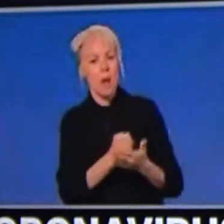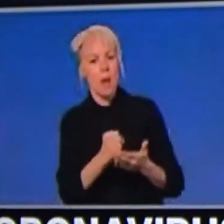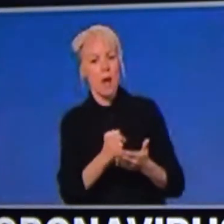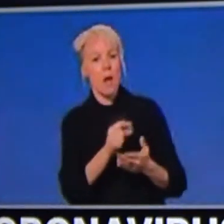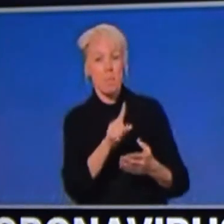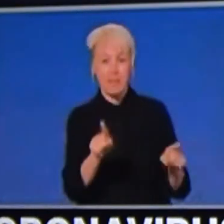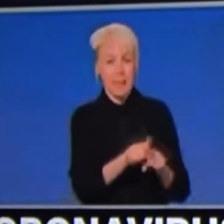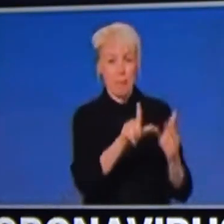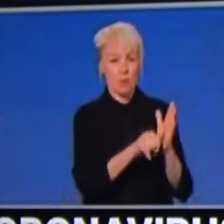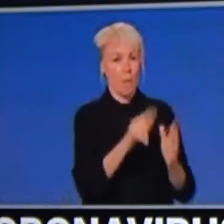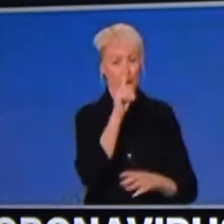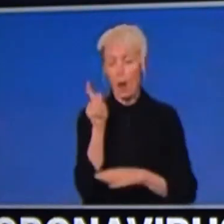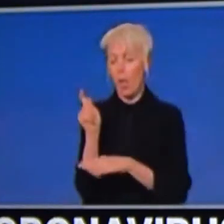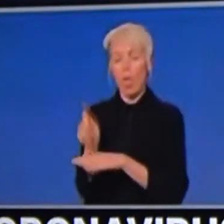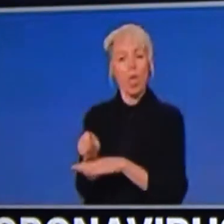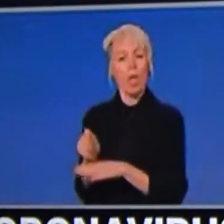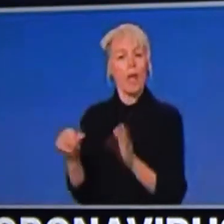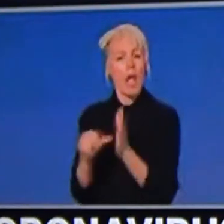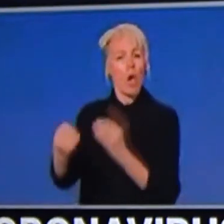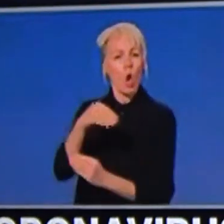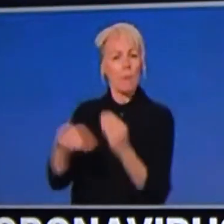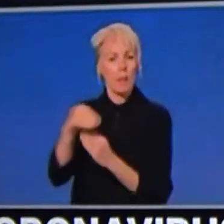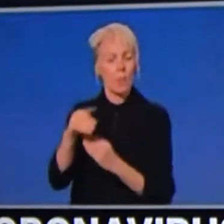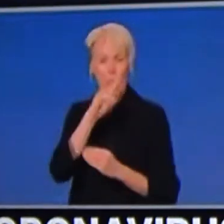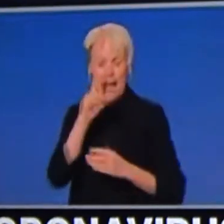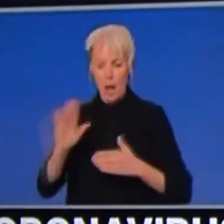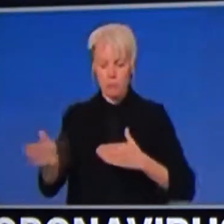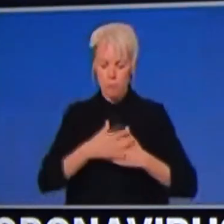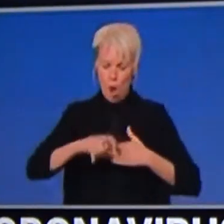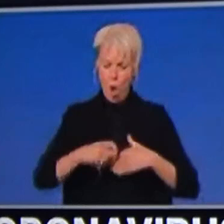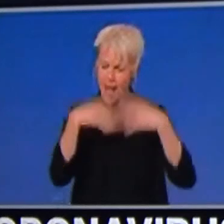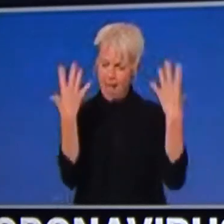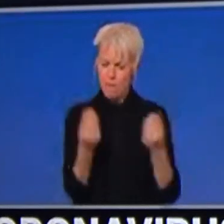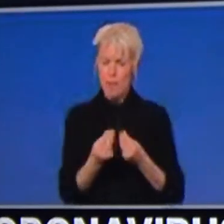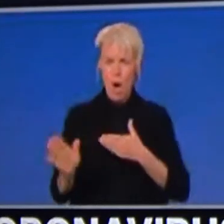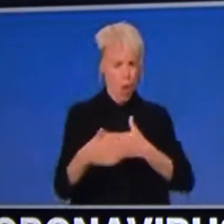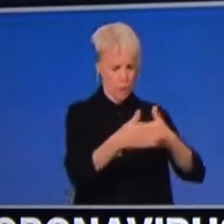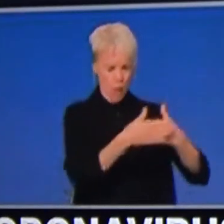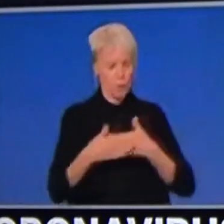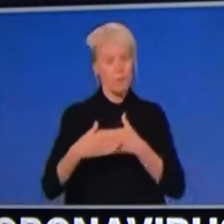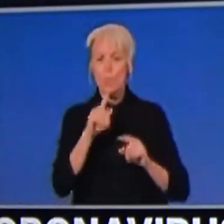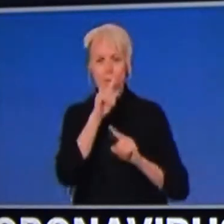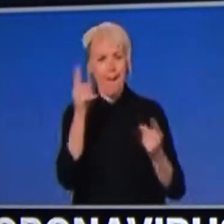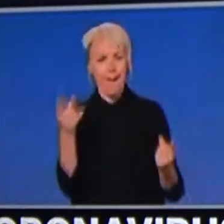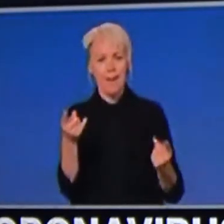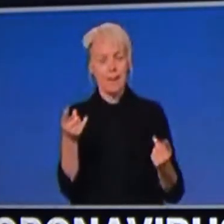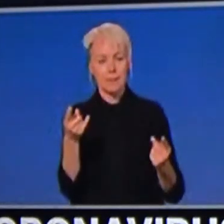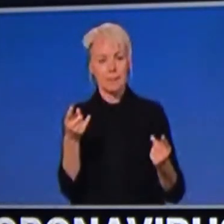of Australia's ethos and how we live and what we'd hope. I think it's rubbing at the edges a